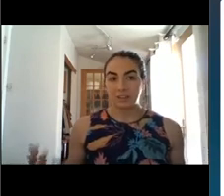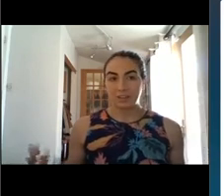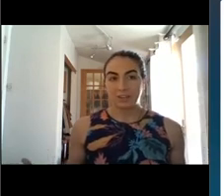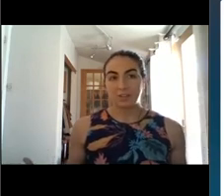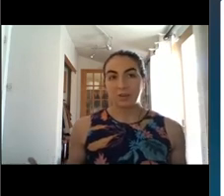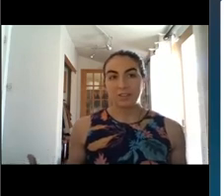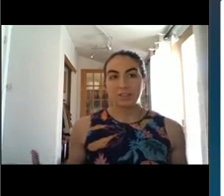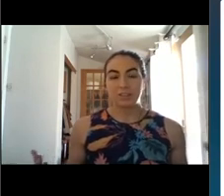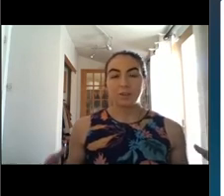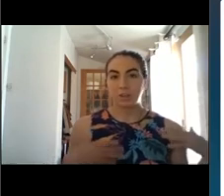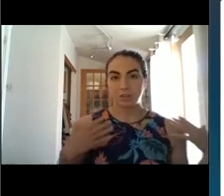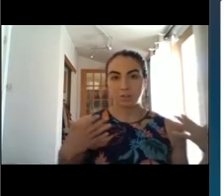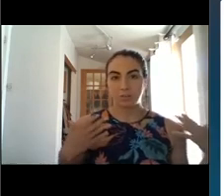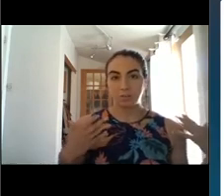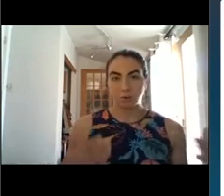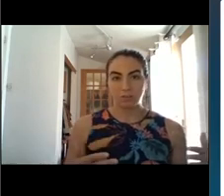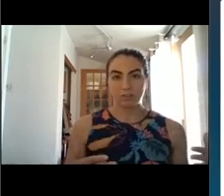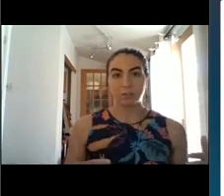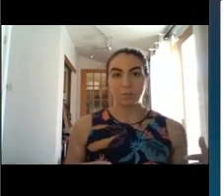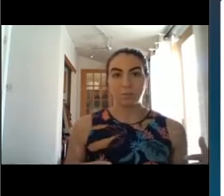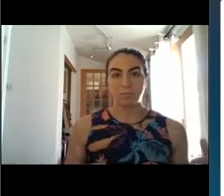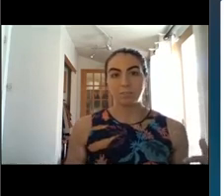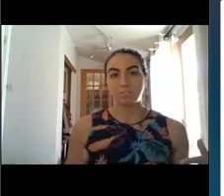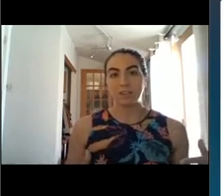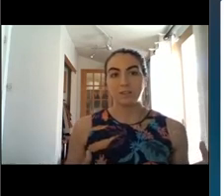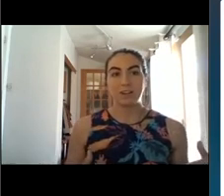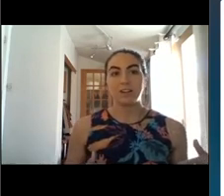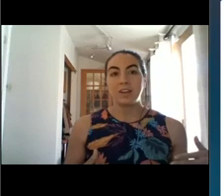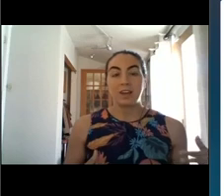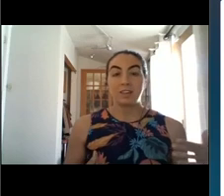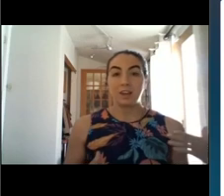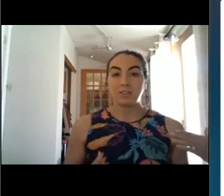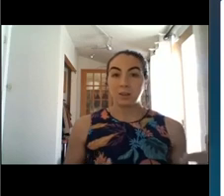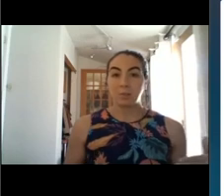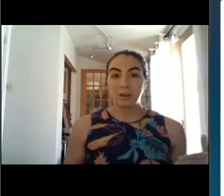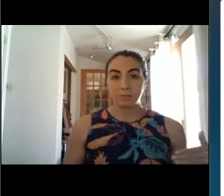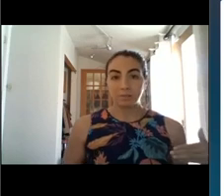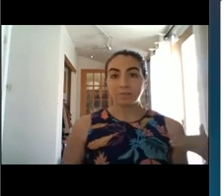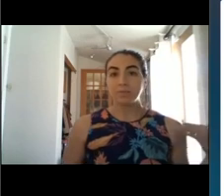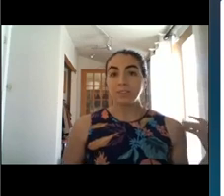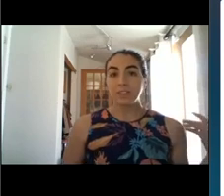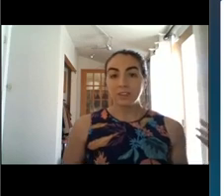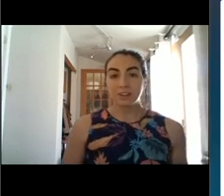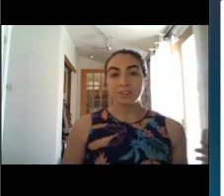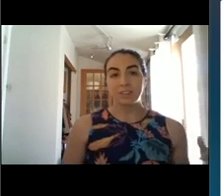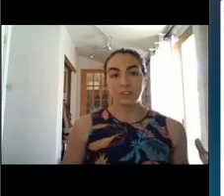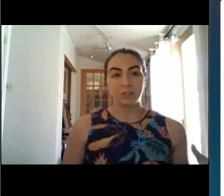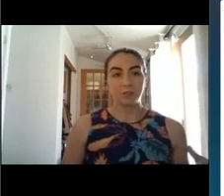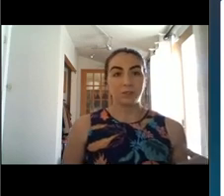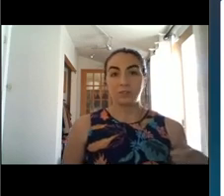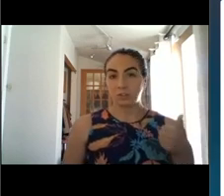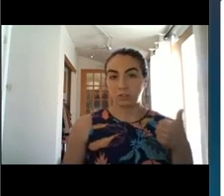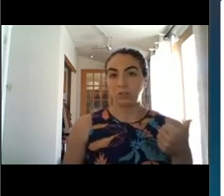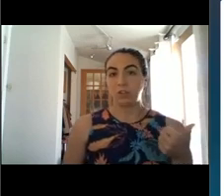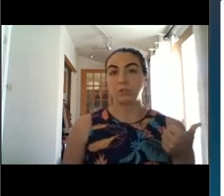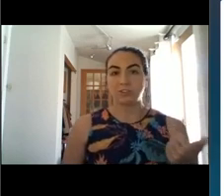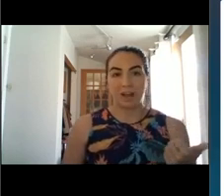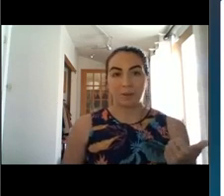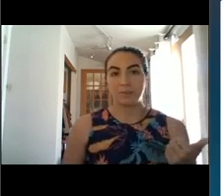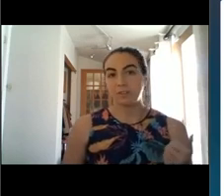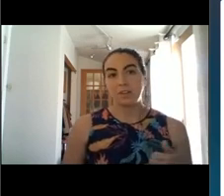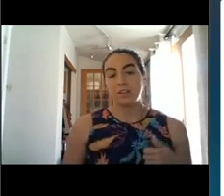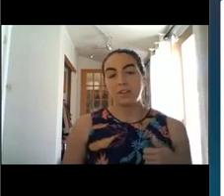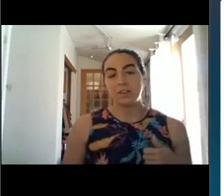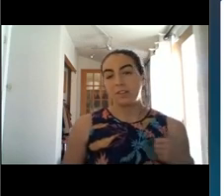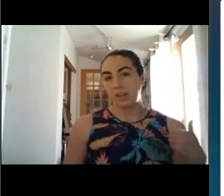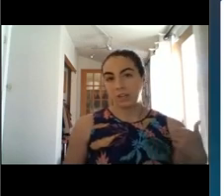that they can lay down. I think putting more physical barriers out there. And then if someone does need to use studio